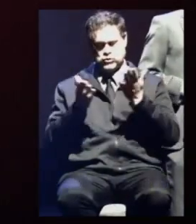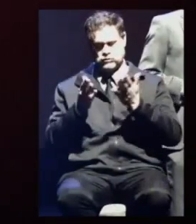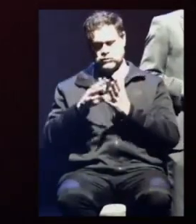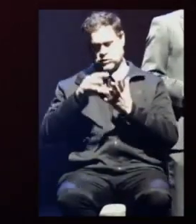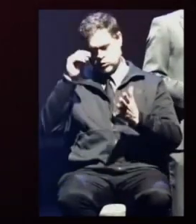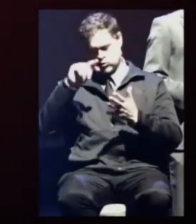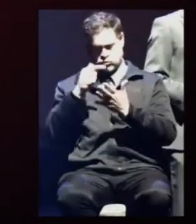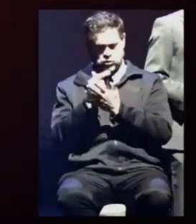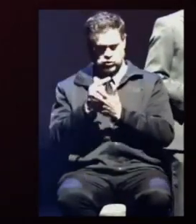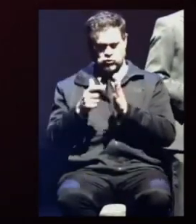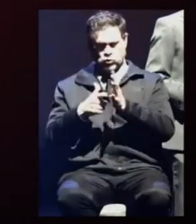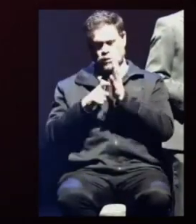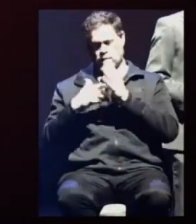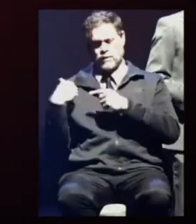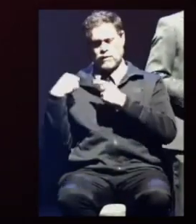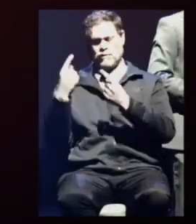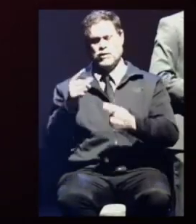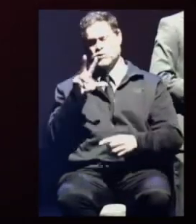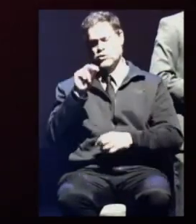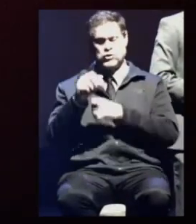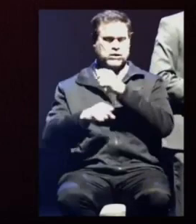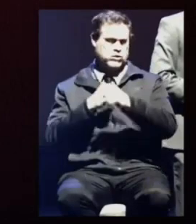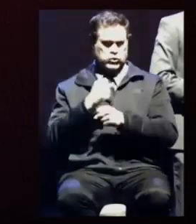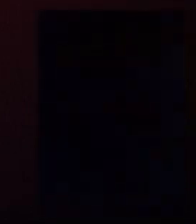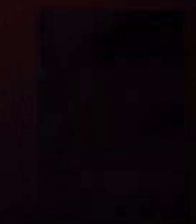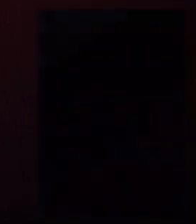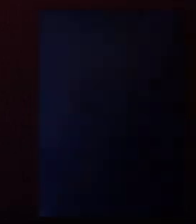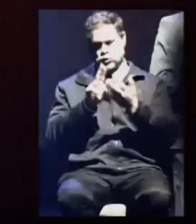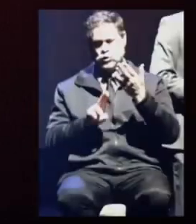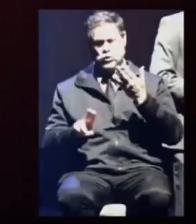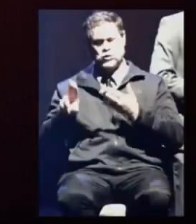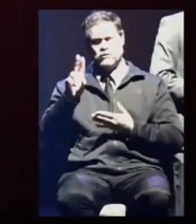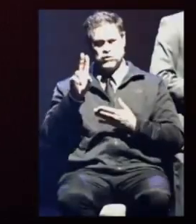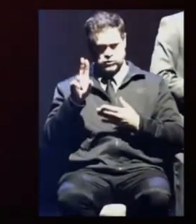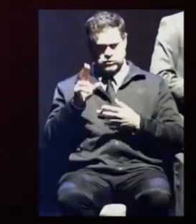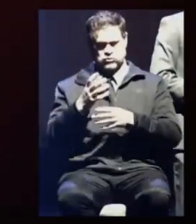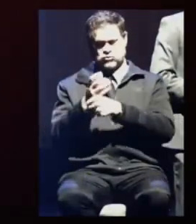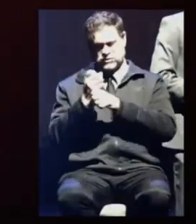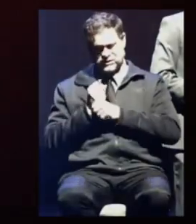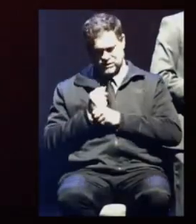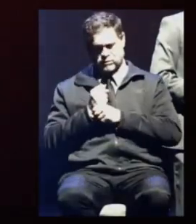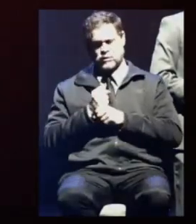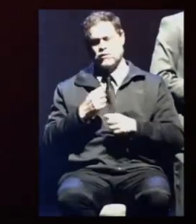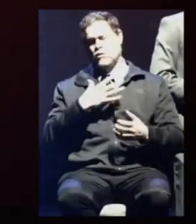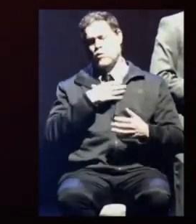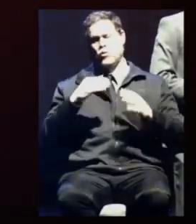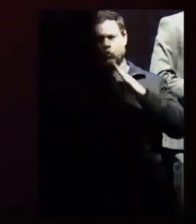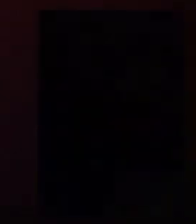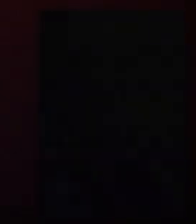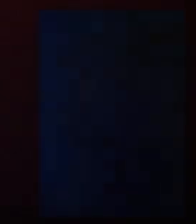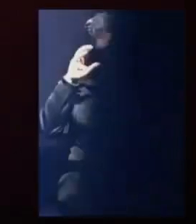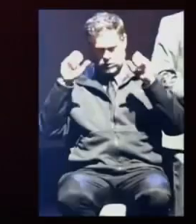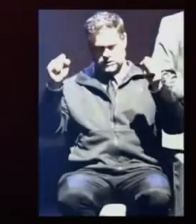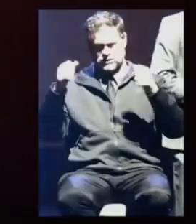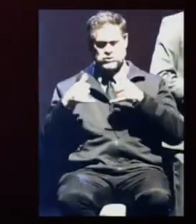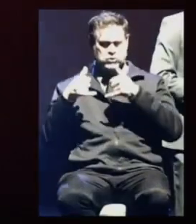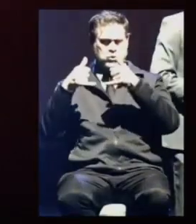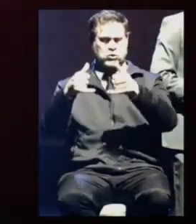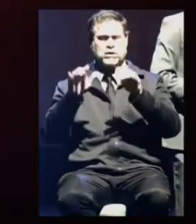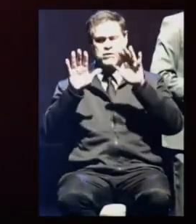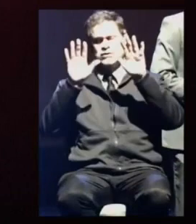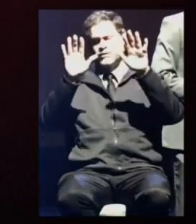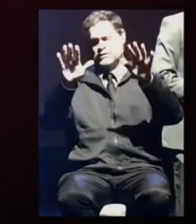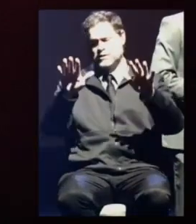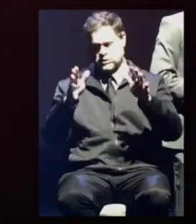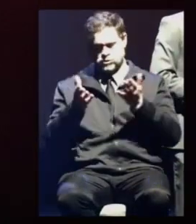graduation requirement for the past 30 years. The university has been the recipient of the White House's President's Award for Outstanding